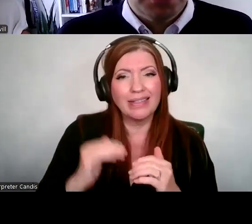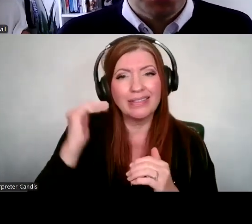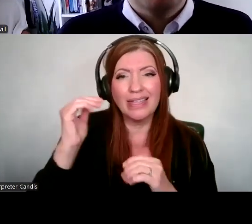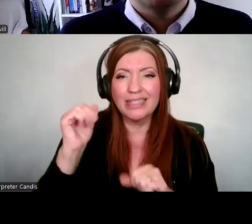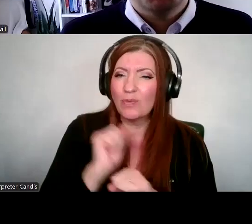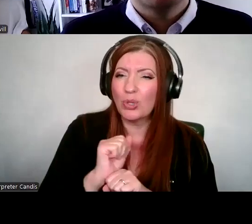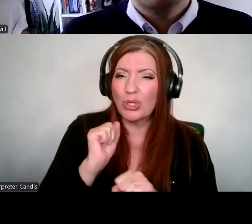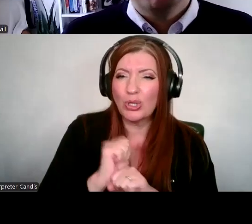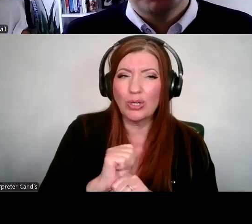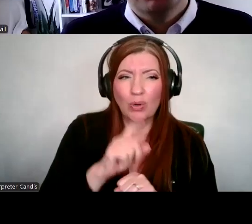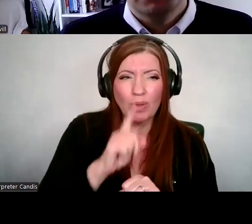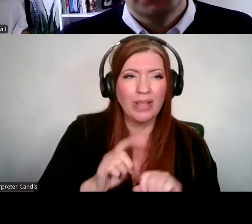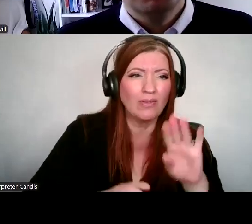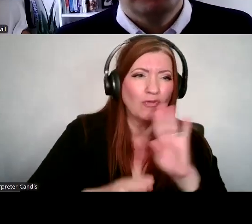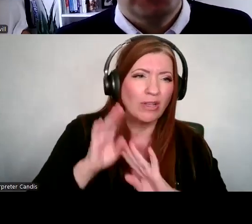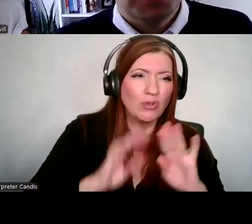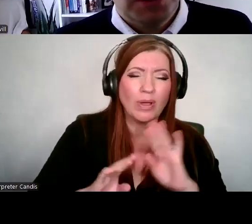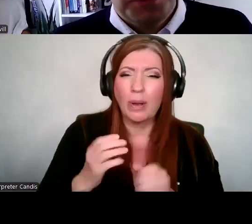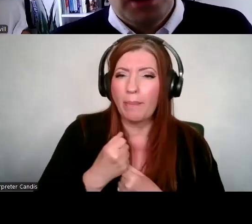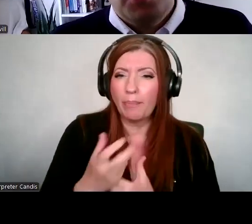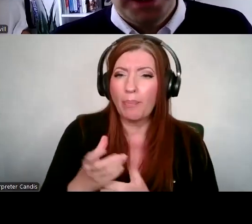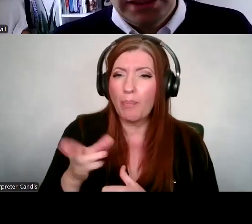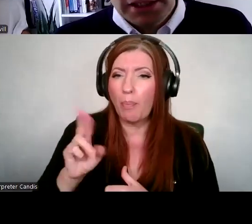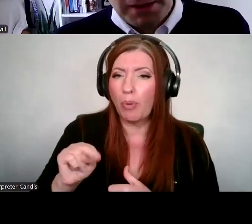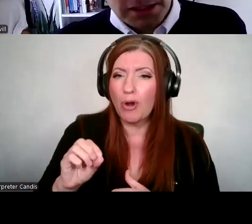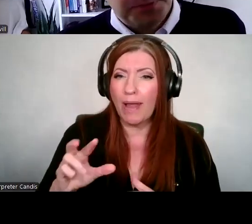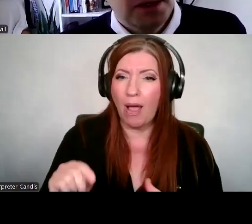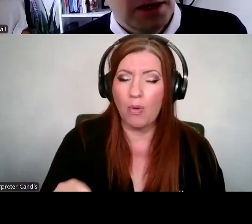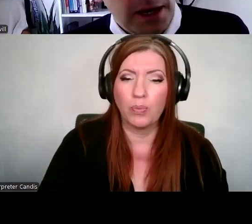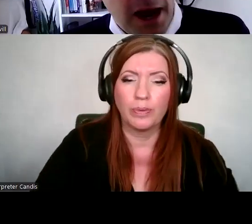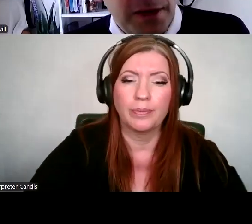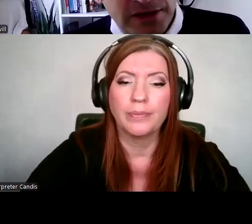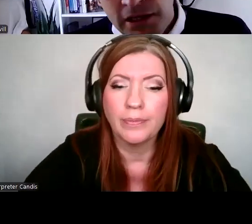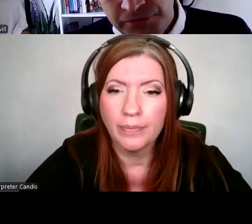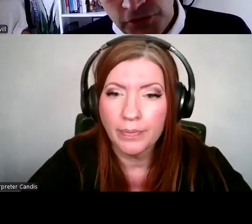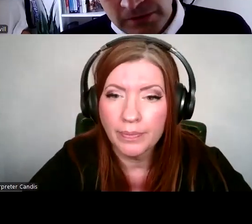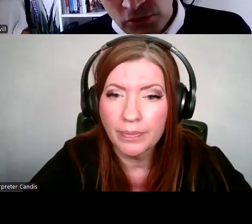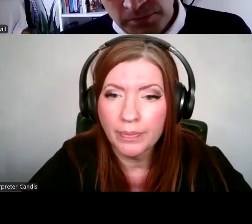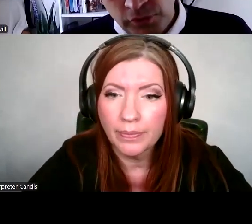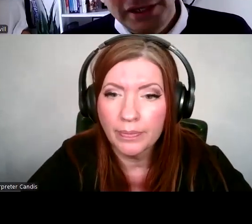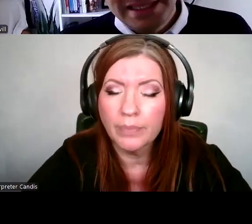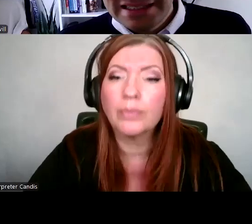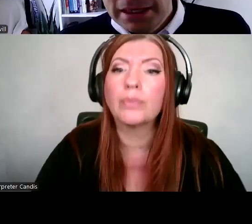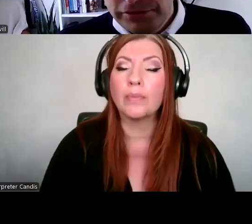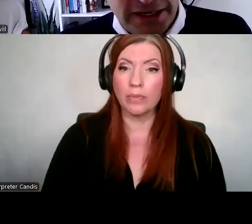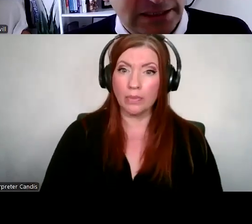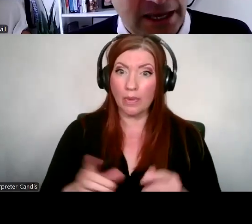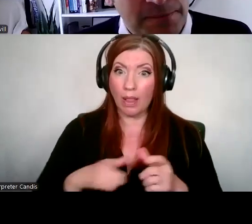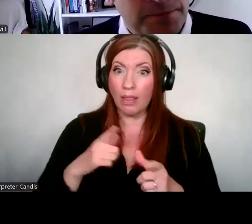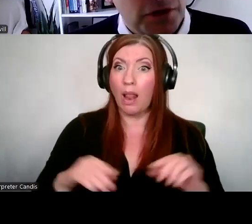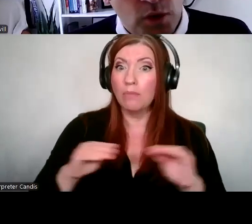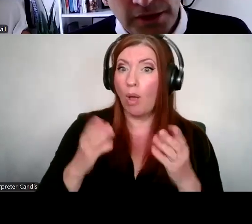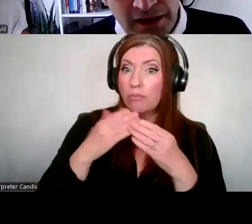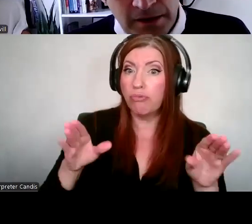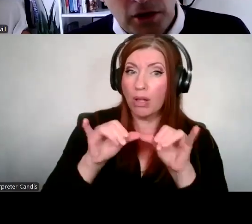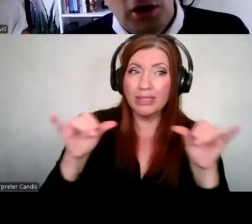real kind of source of frustration and burnout for folks that are working in this space. And then the sort of the more broader system level factors that came